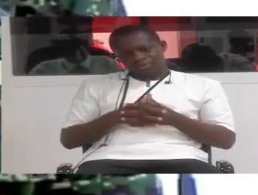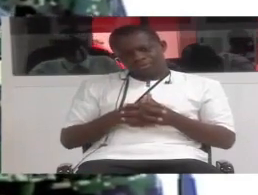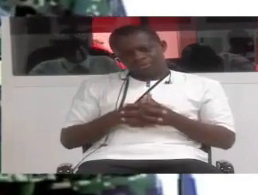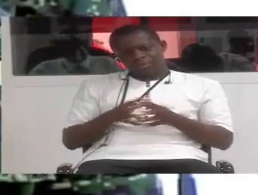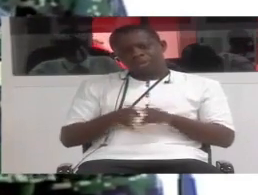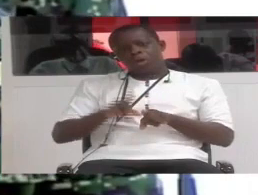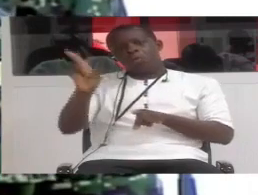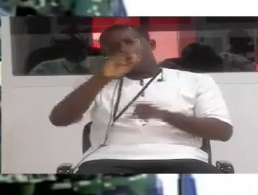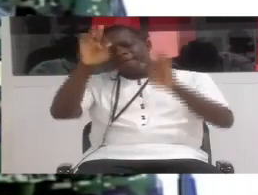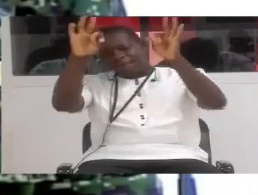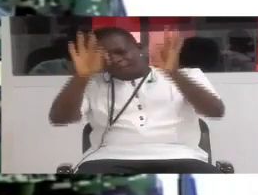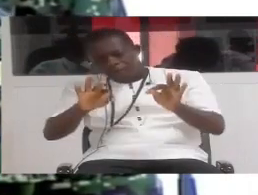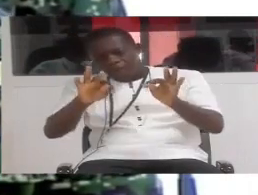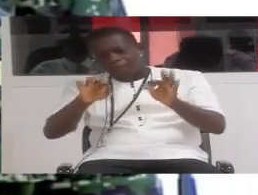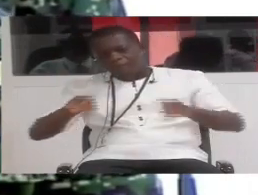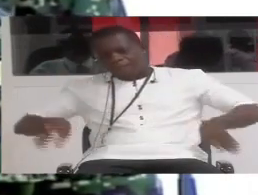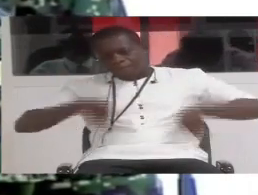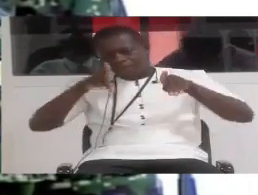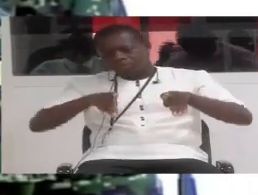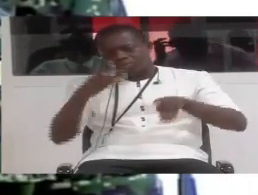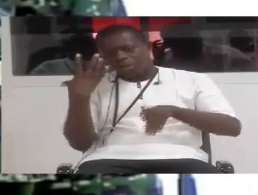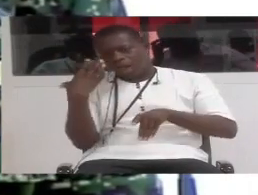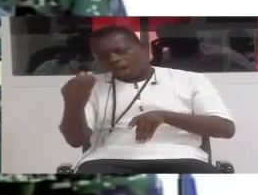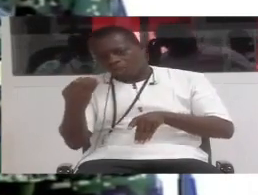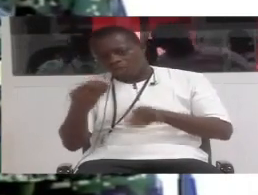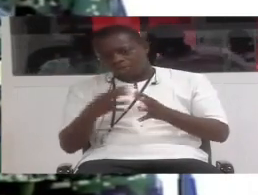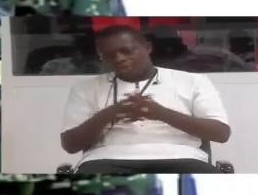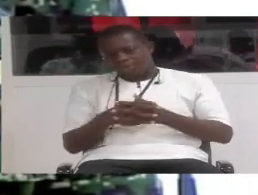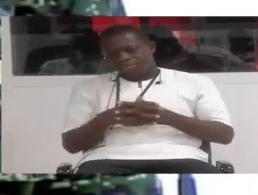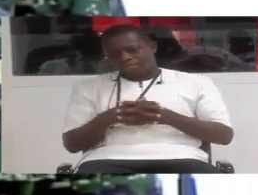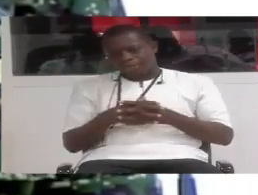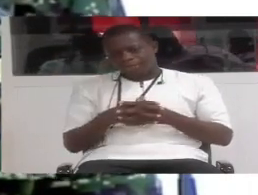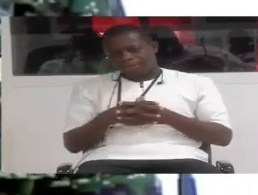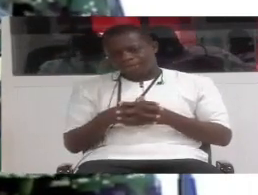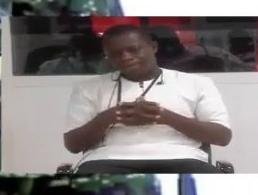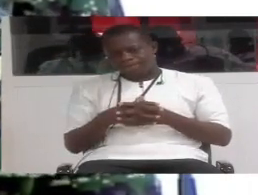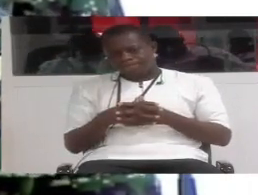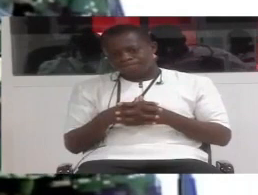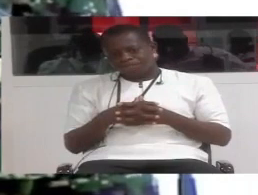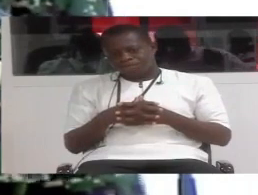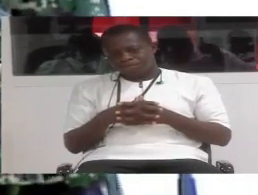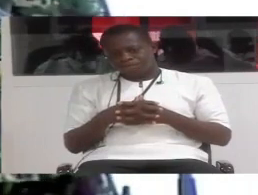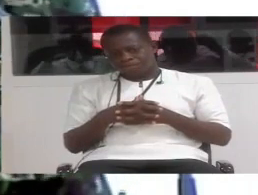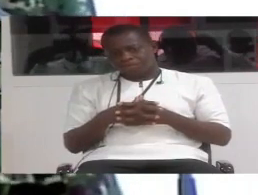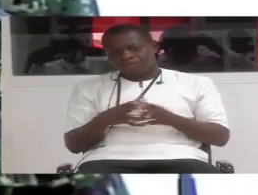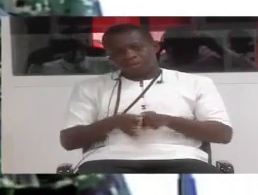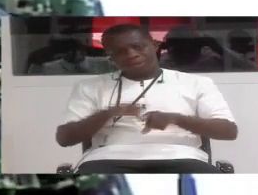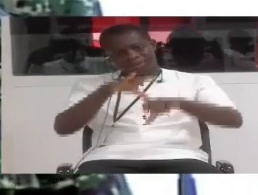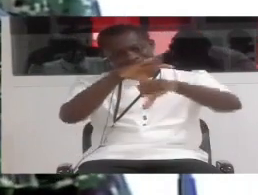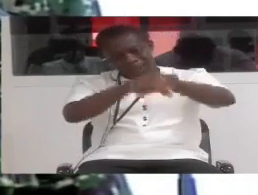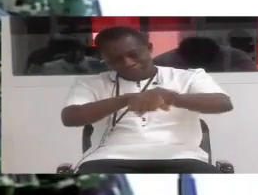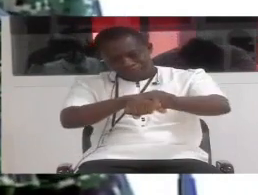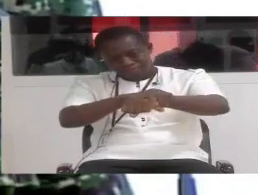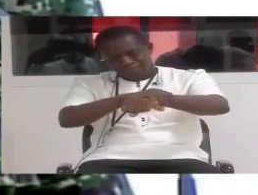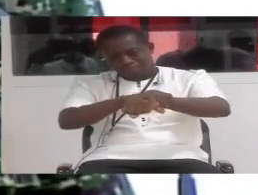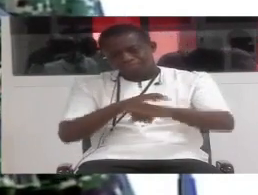What form of participation? Naka lañ bokké, naka lan lañ def ñom pour ci ray bobu, naka lañ ko défé? Ci jappa bi.